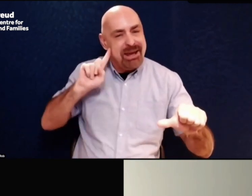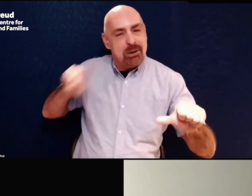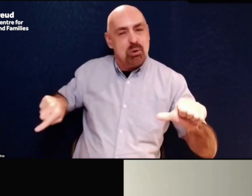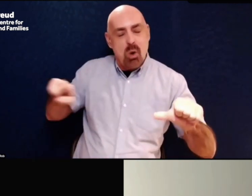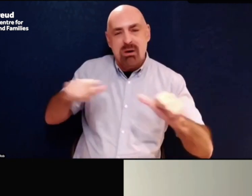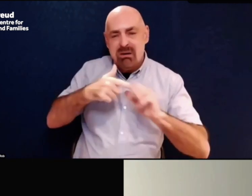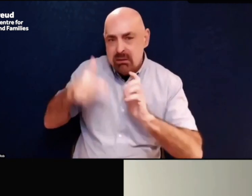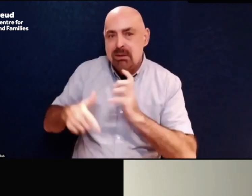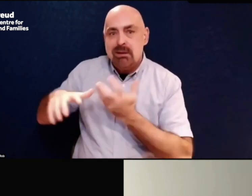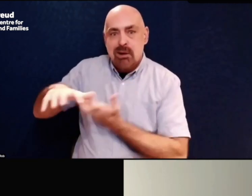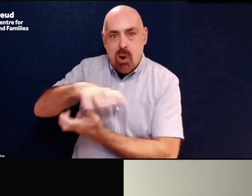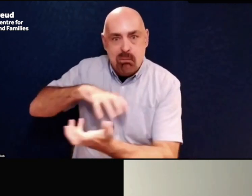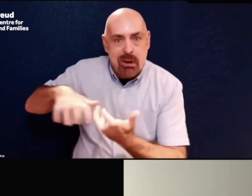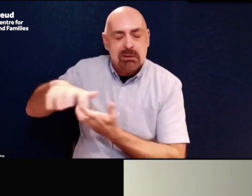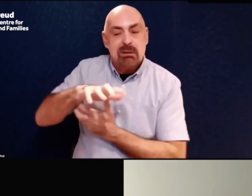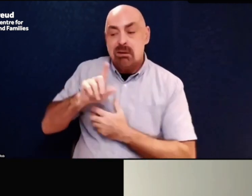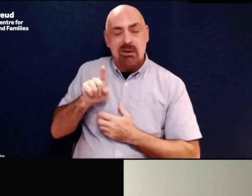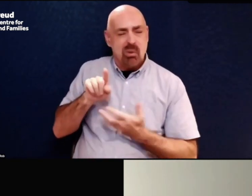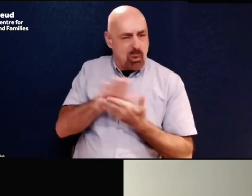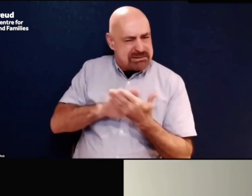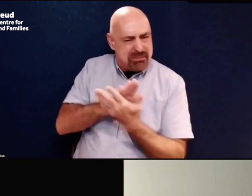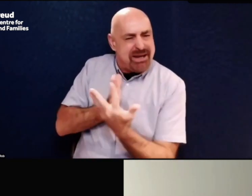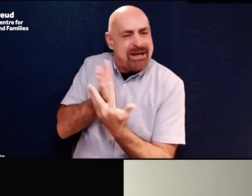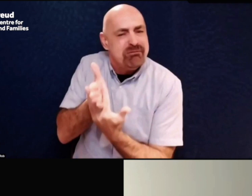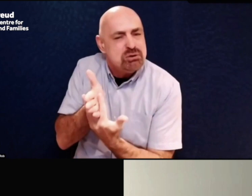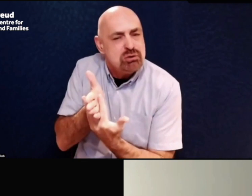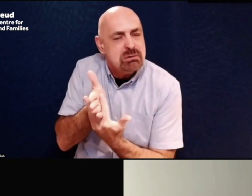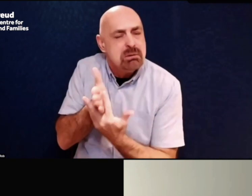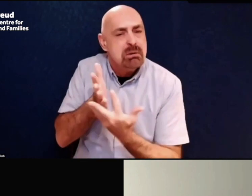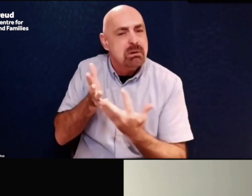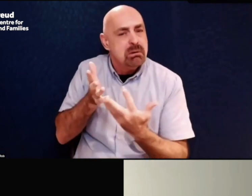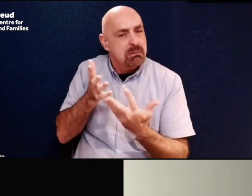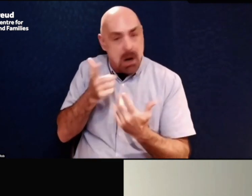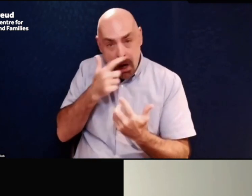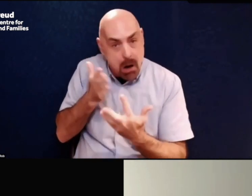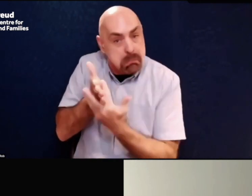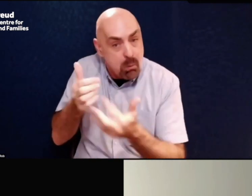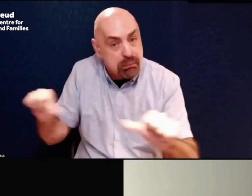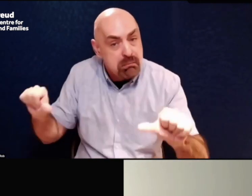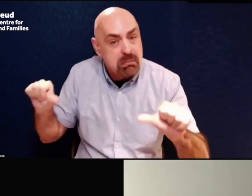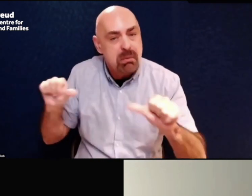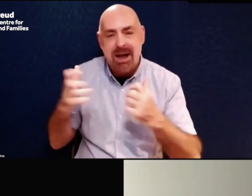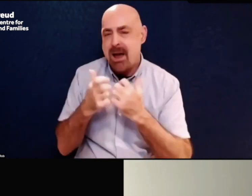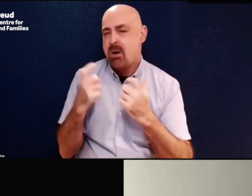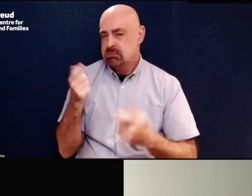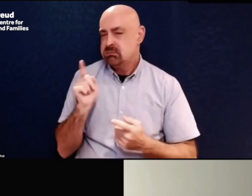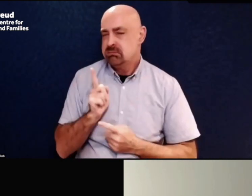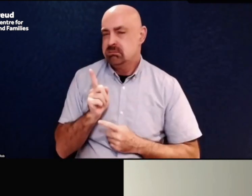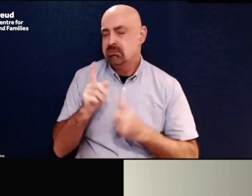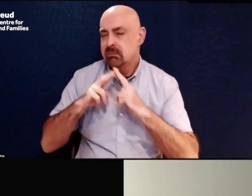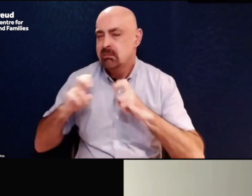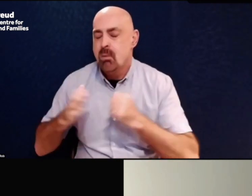of both what it means and how it can be accomplished. If it was